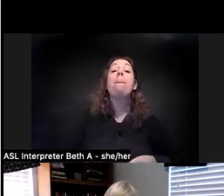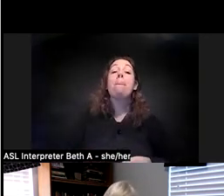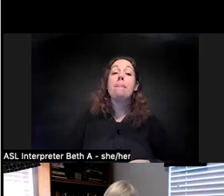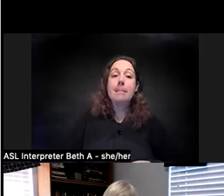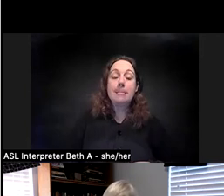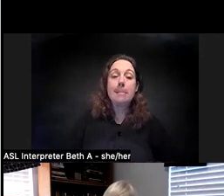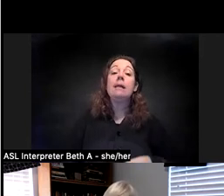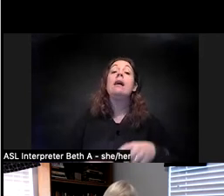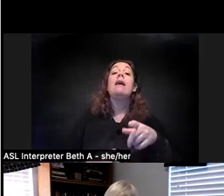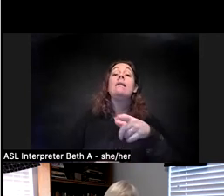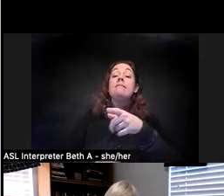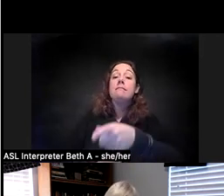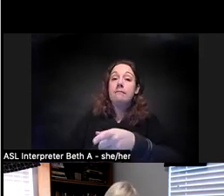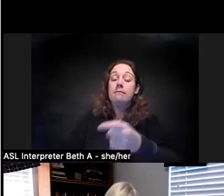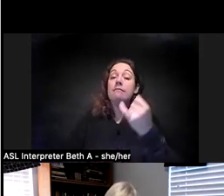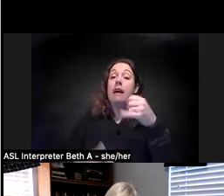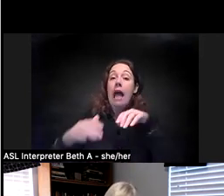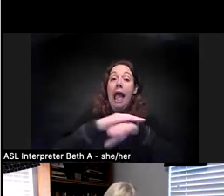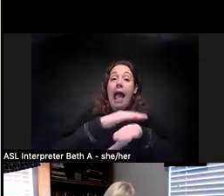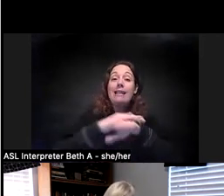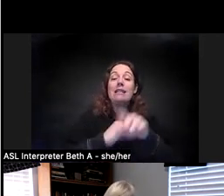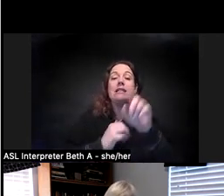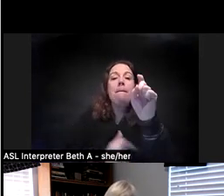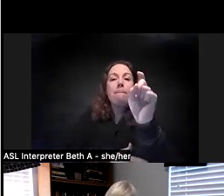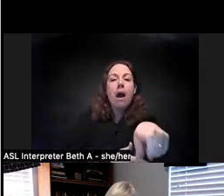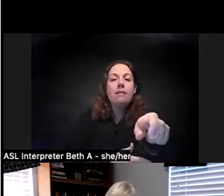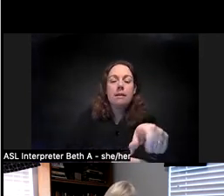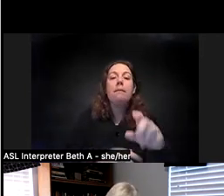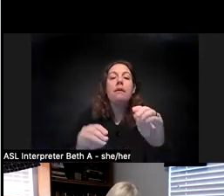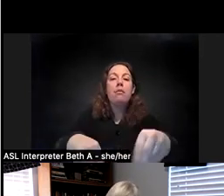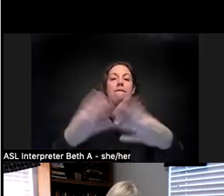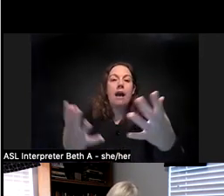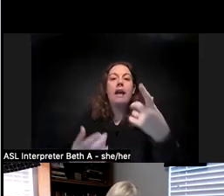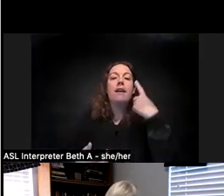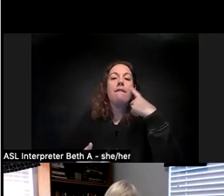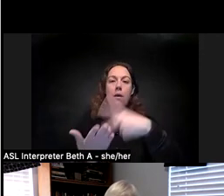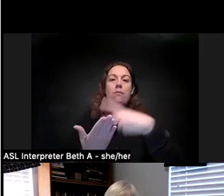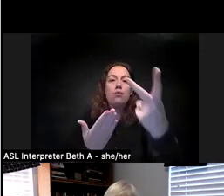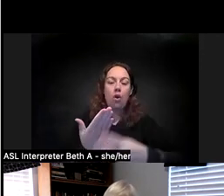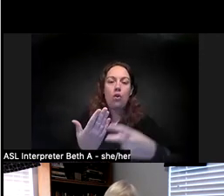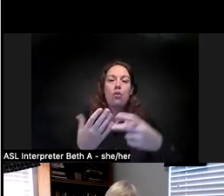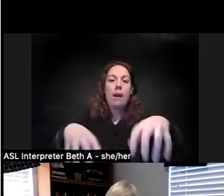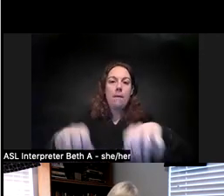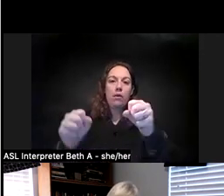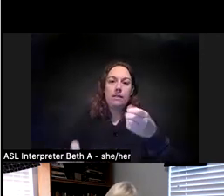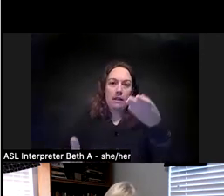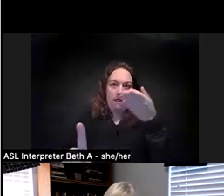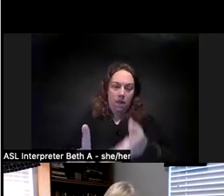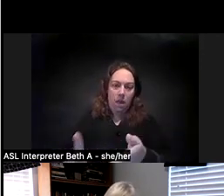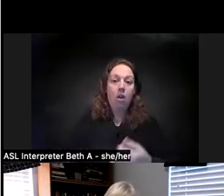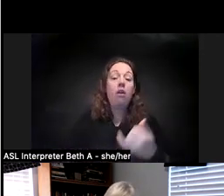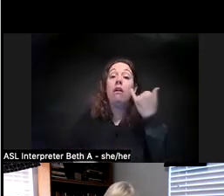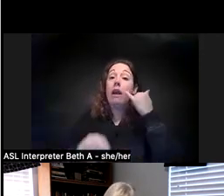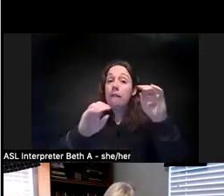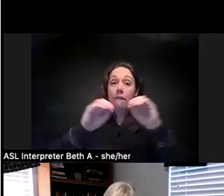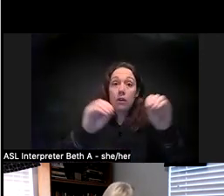not directly by being able to walk into the building or roll into the building, then alternative